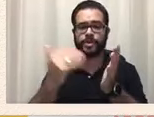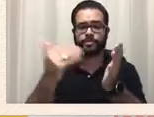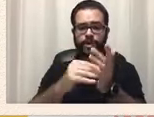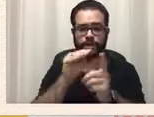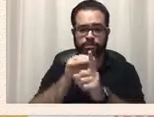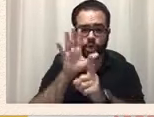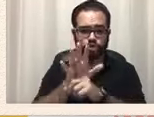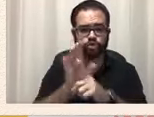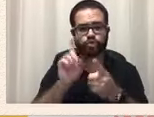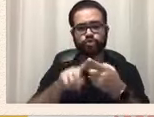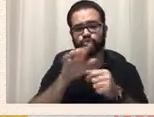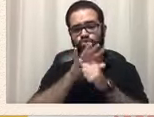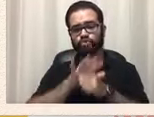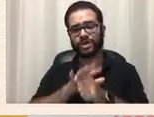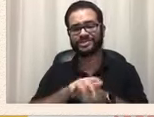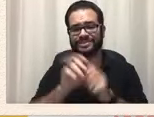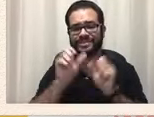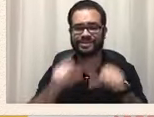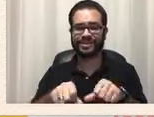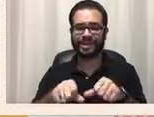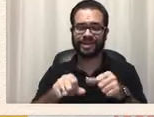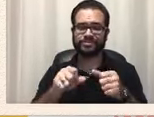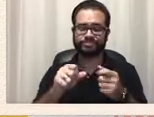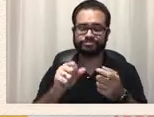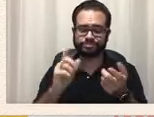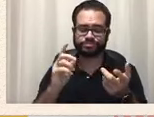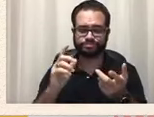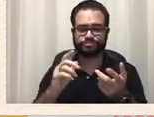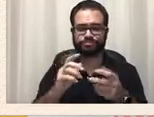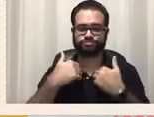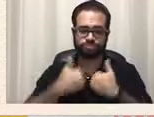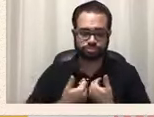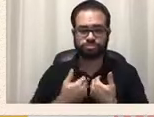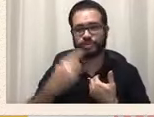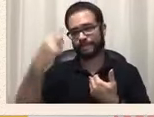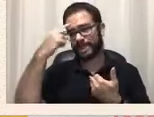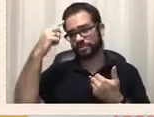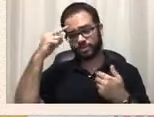toll: physical toll, mental toll, emotional toll.